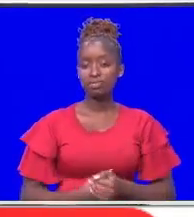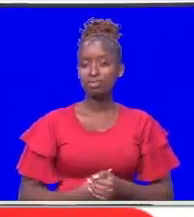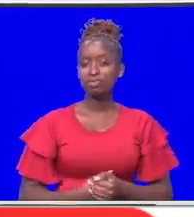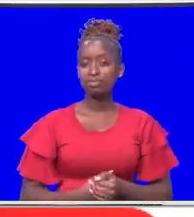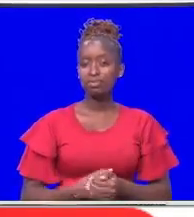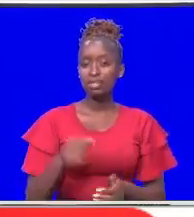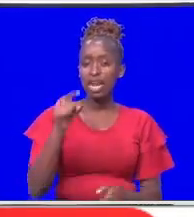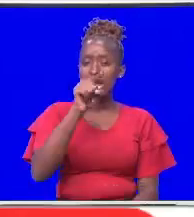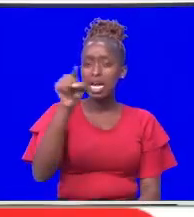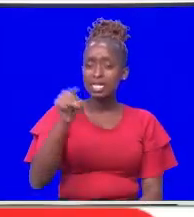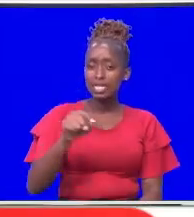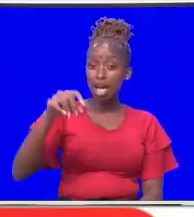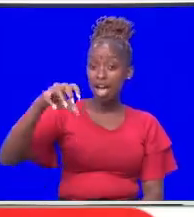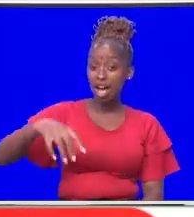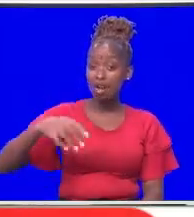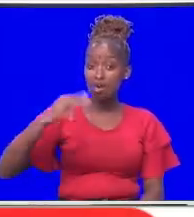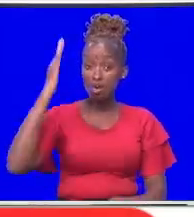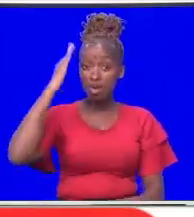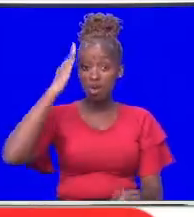Zakayo hajui njia.